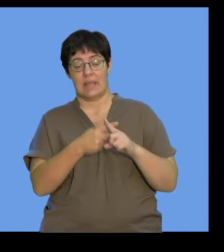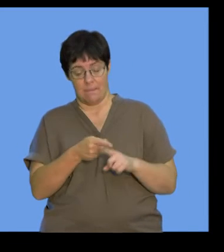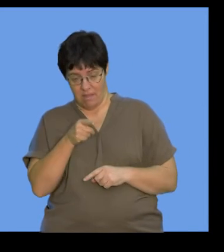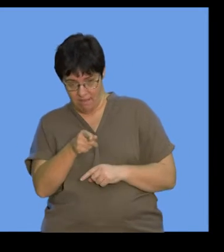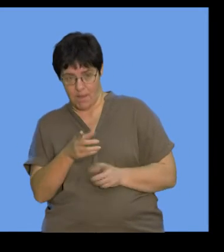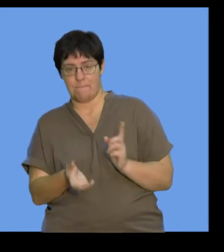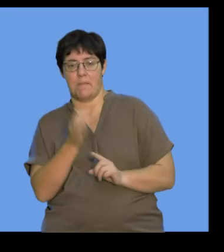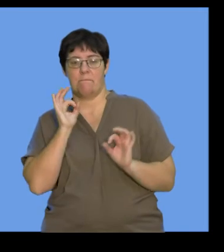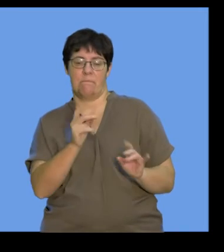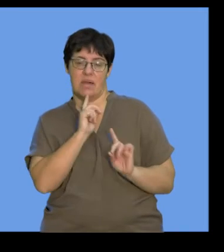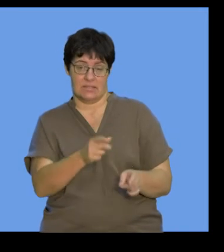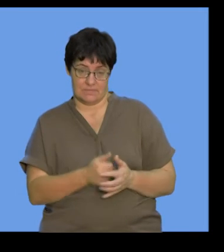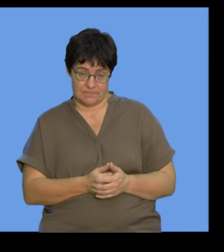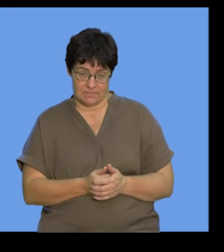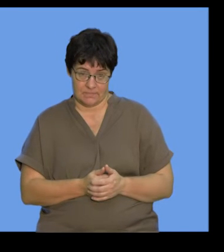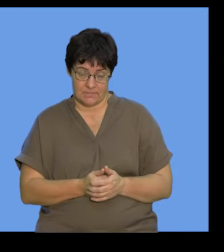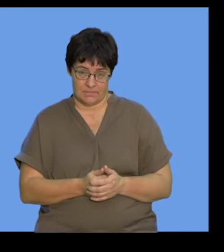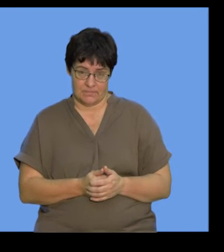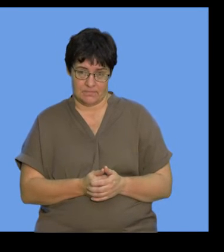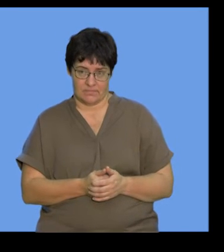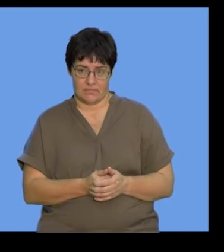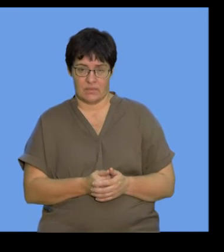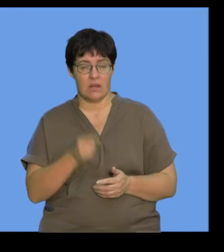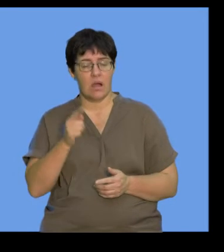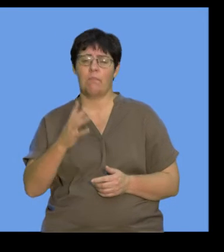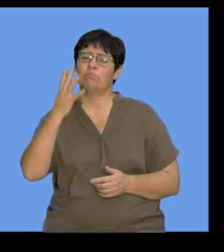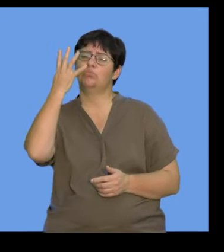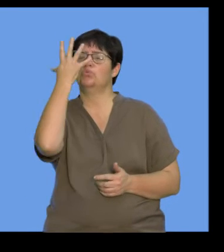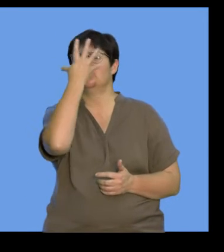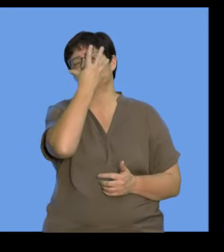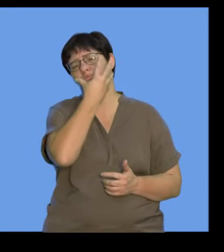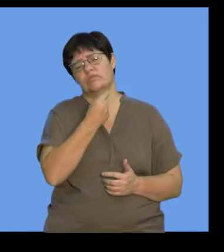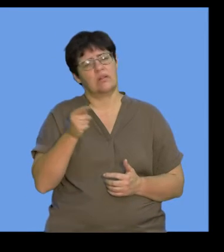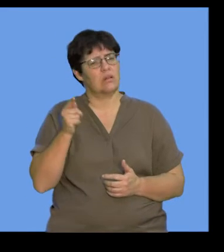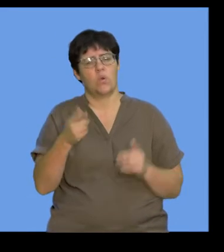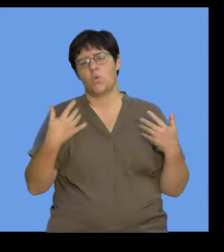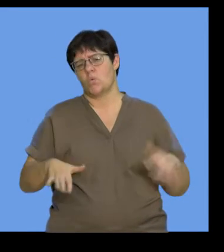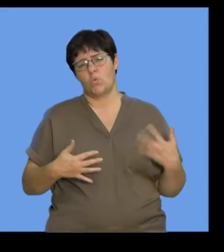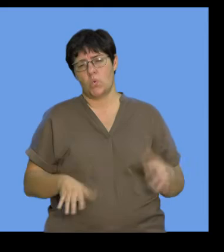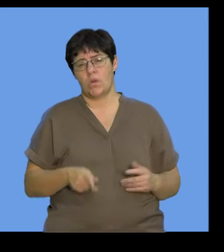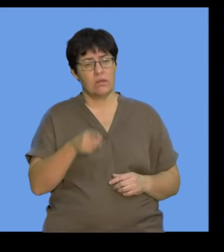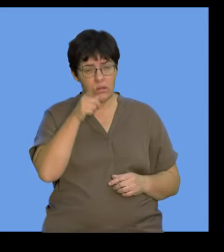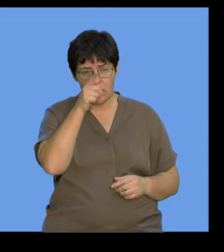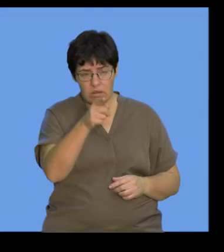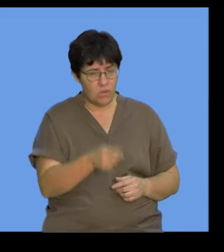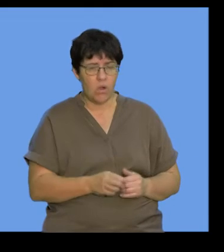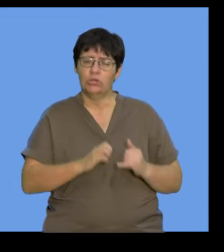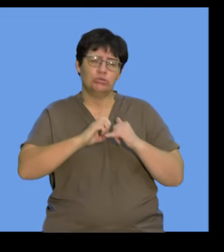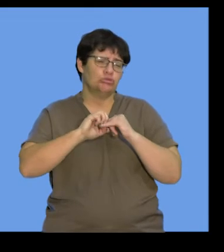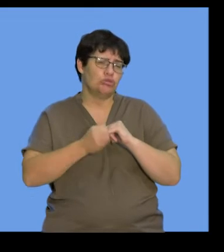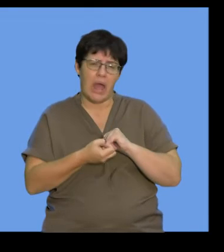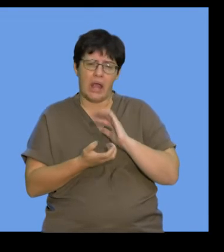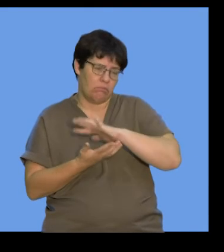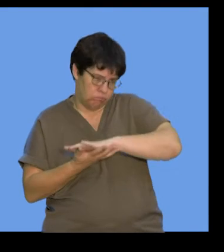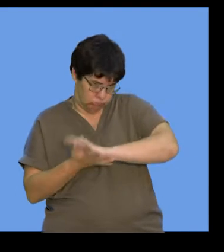multiplication between them. Now we have the most beautiful one and the one that you guys normally try and